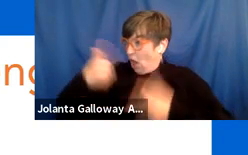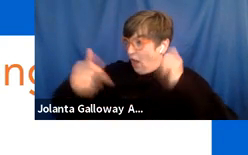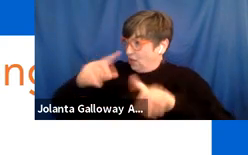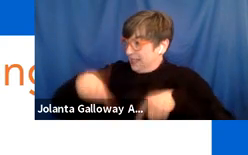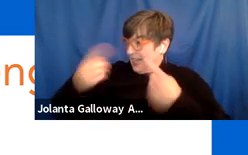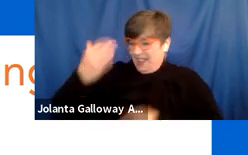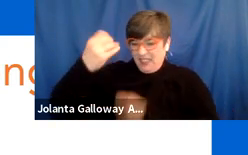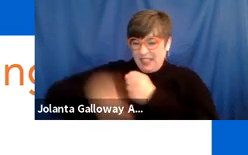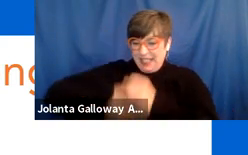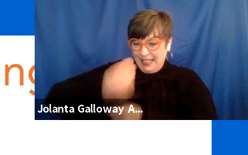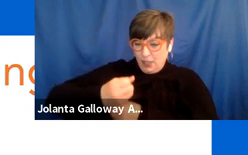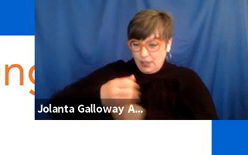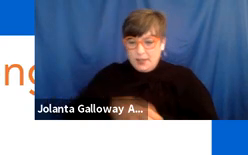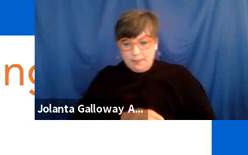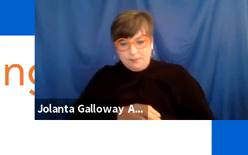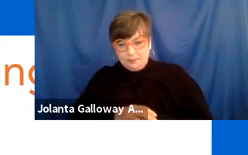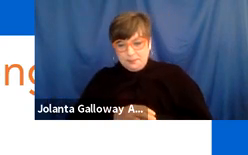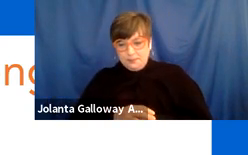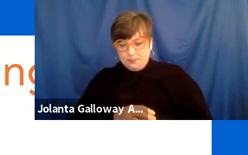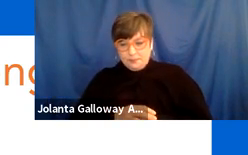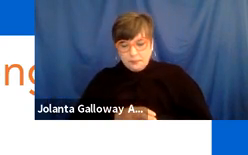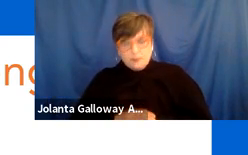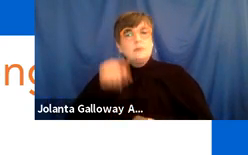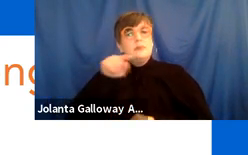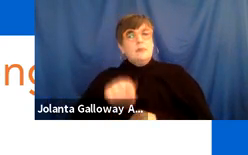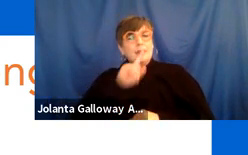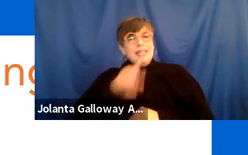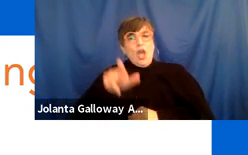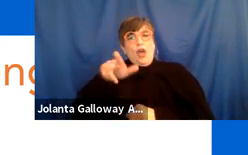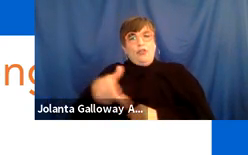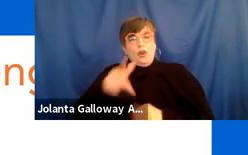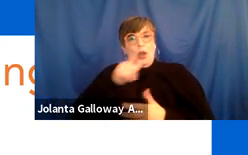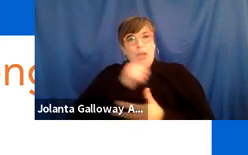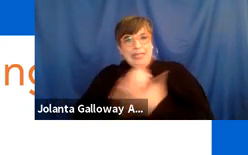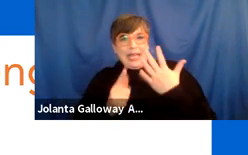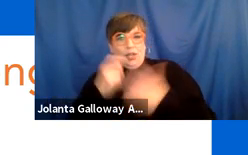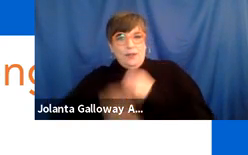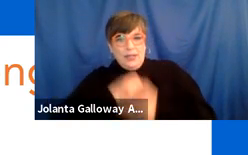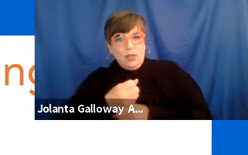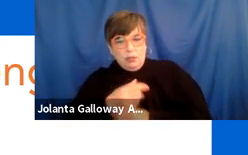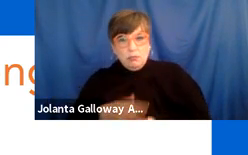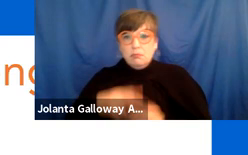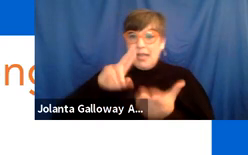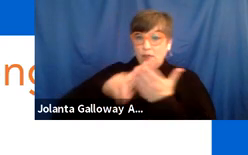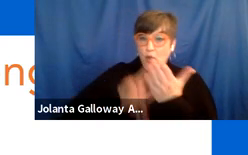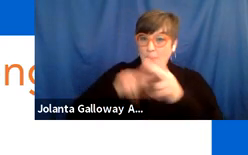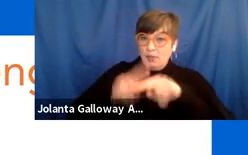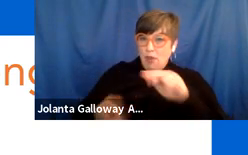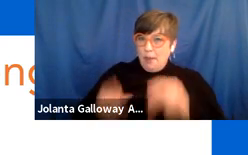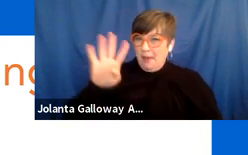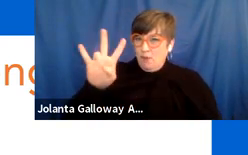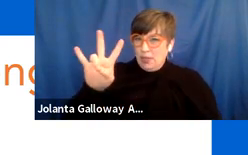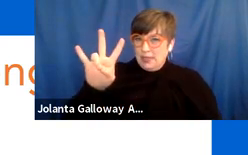in the last 15 years. This is also the third consecutive year of significant enrollment declines, and enrollment has dropped by